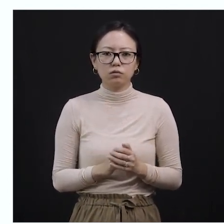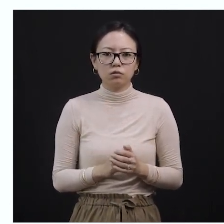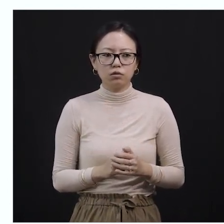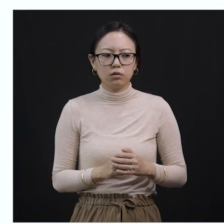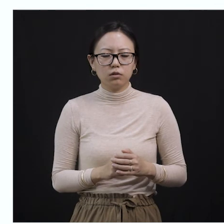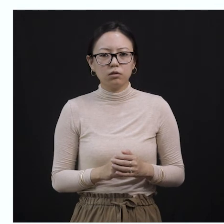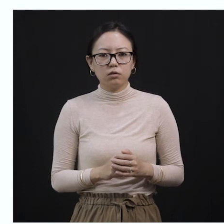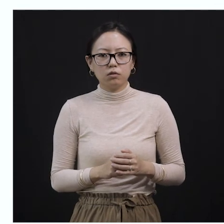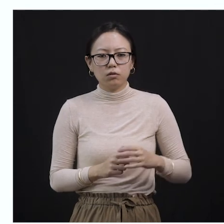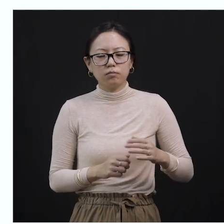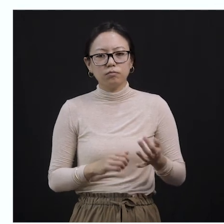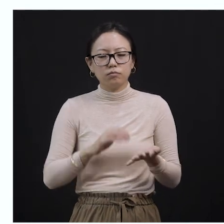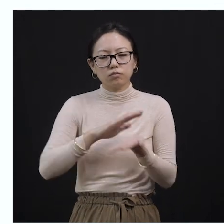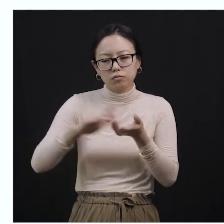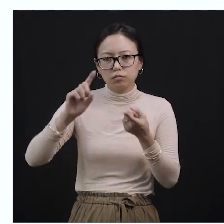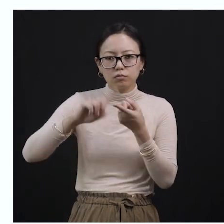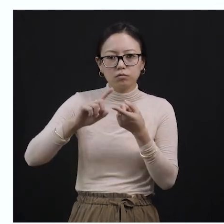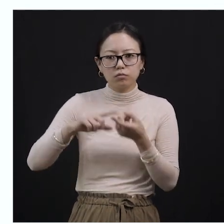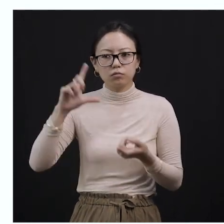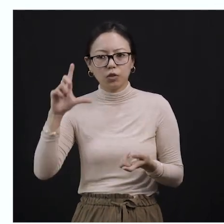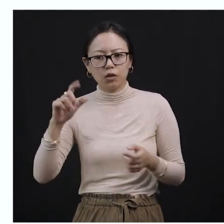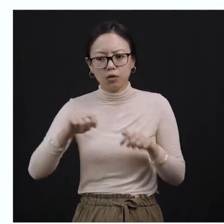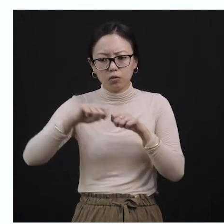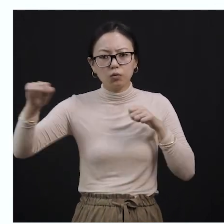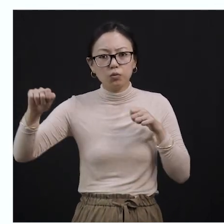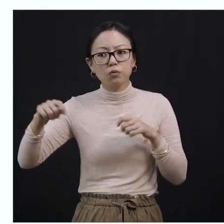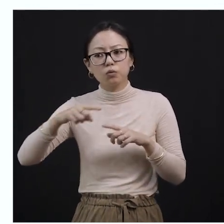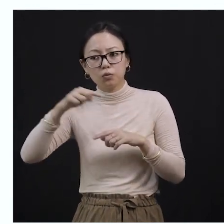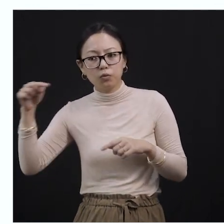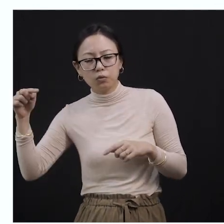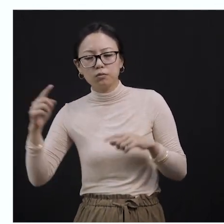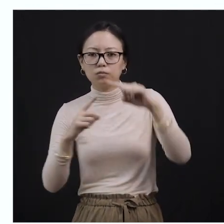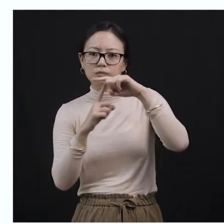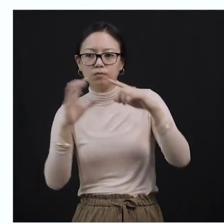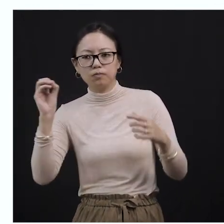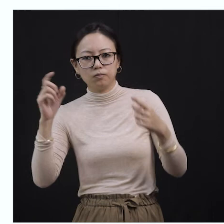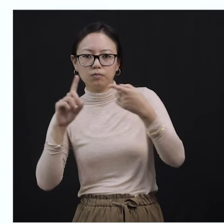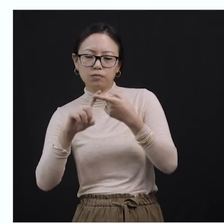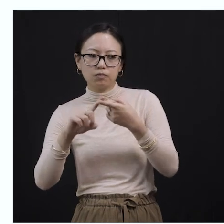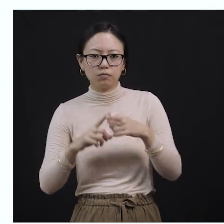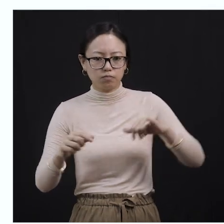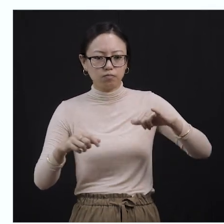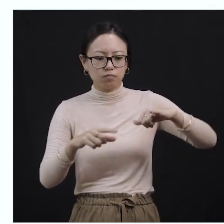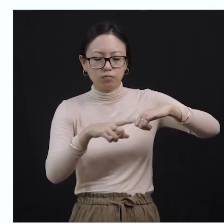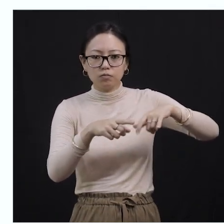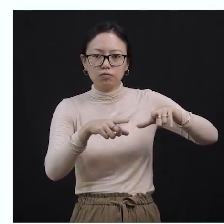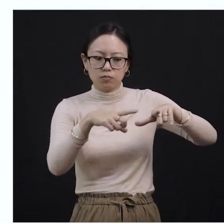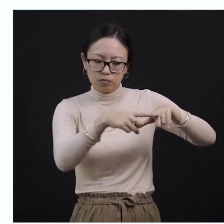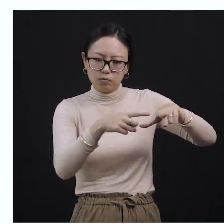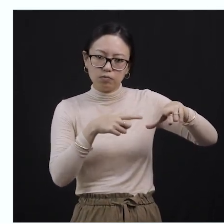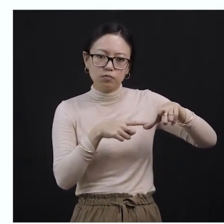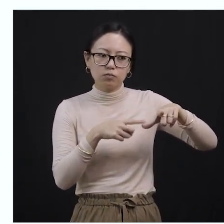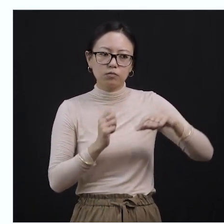the tip of the toe. All right? This length is called your foot span. Now let's